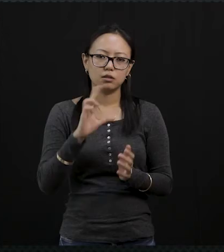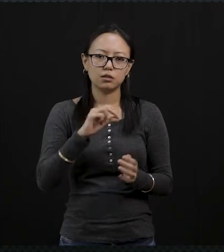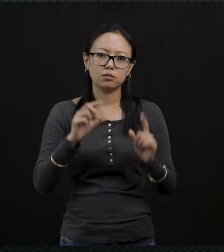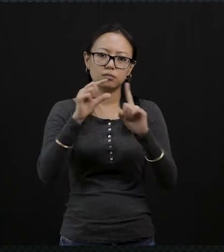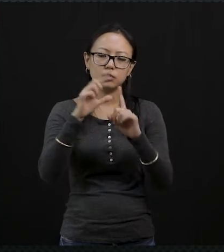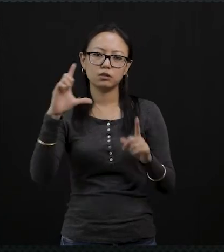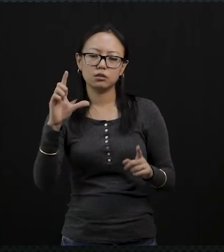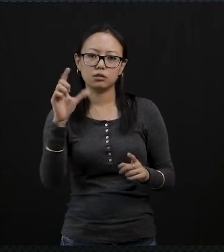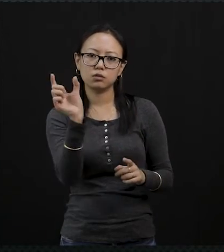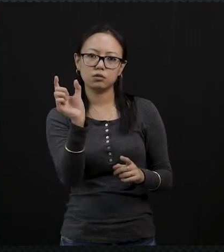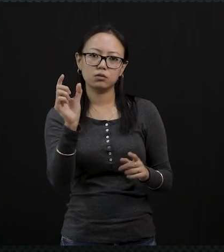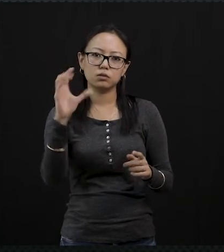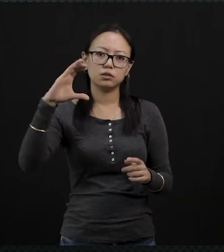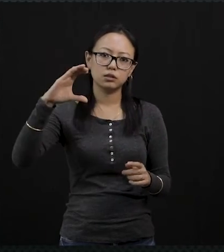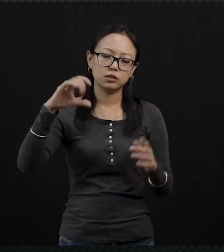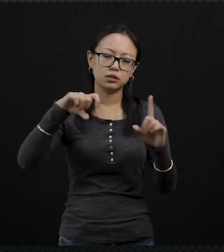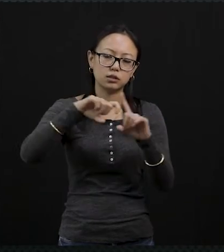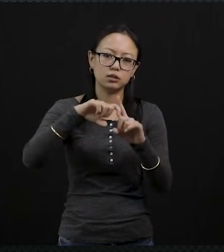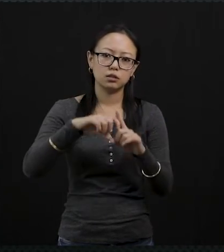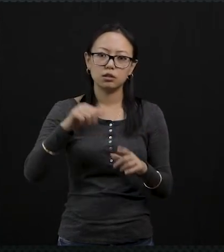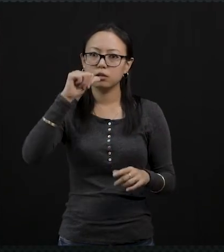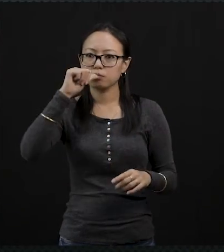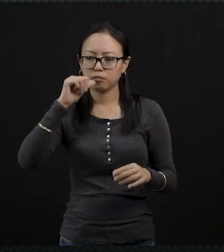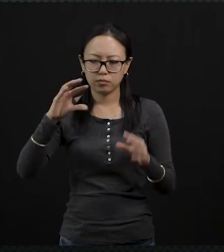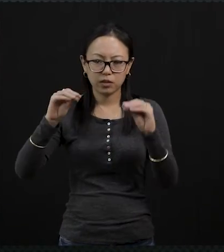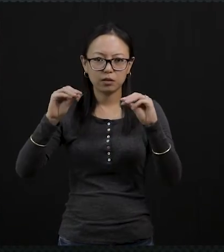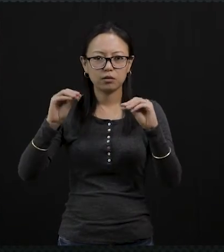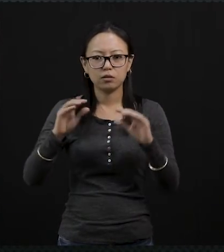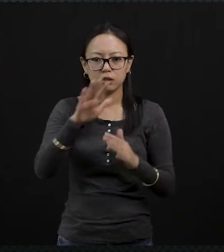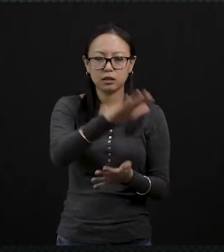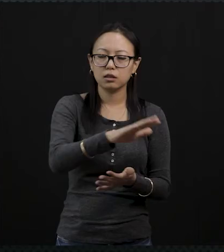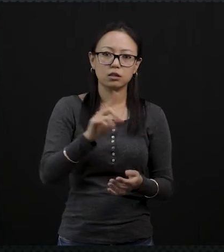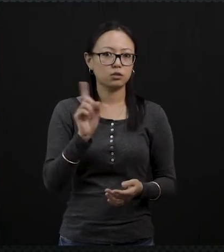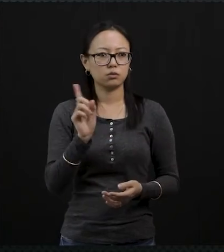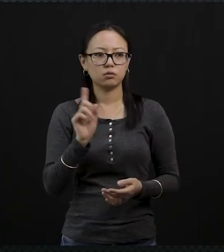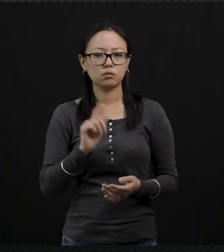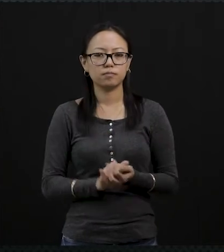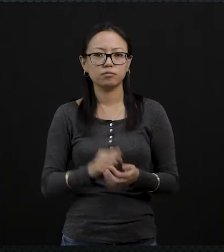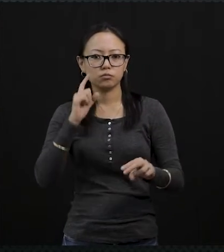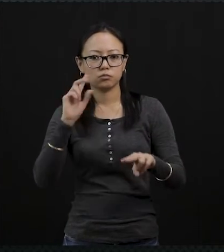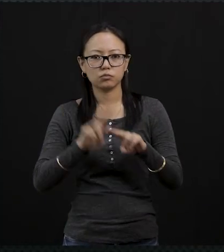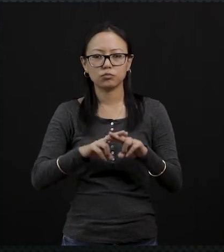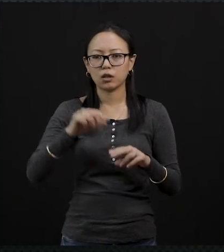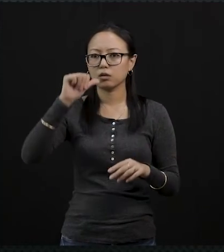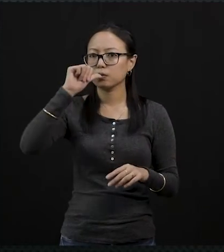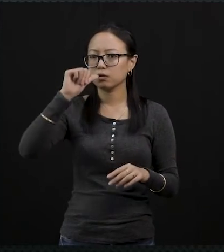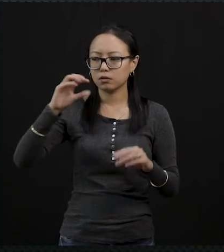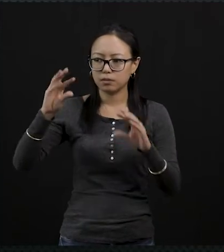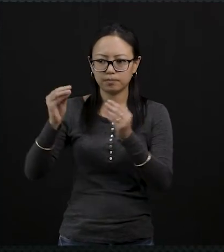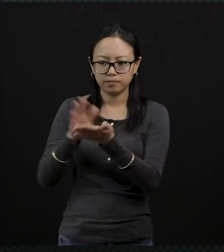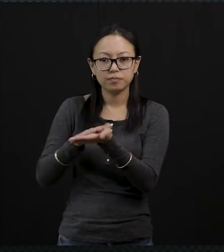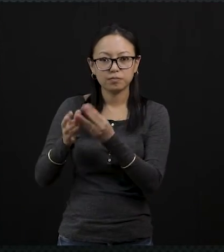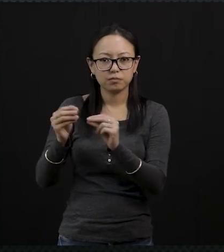with your wet hands, okay, wet hands. If your hand is wet, you